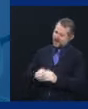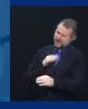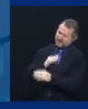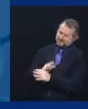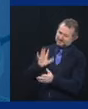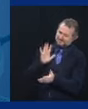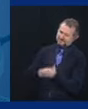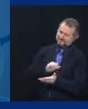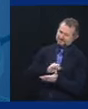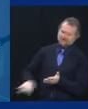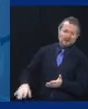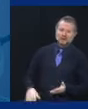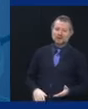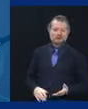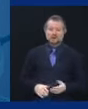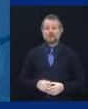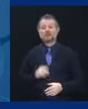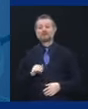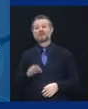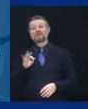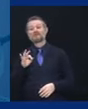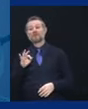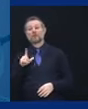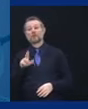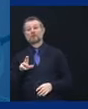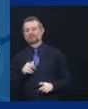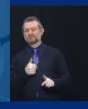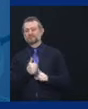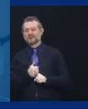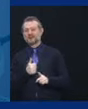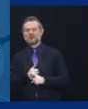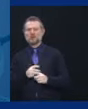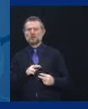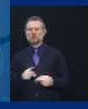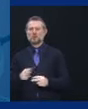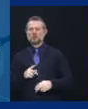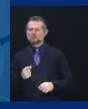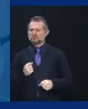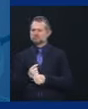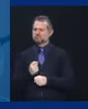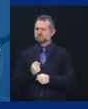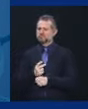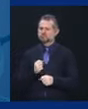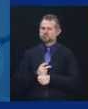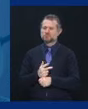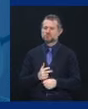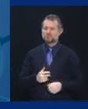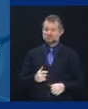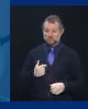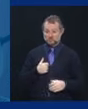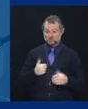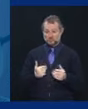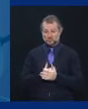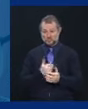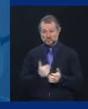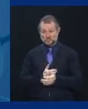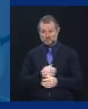flu mutates every year. There's a new flu vaccine every year.